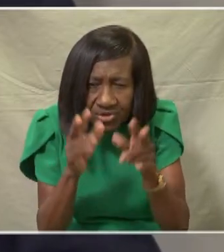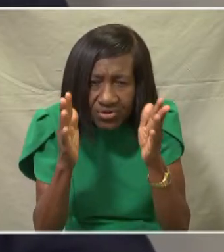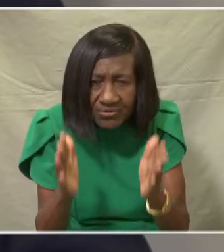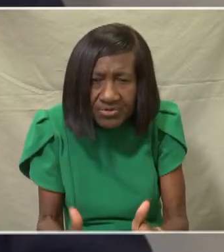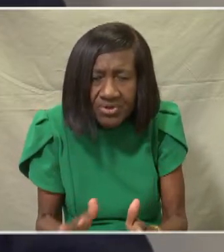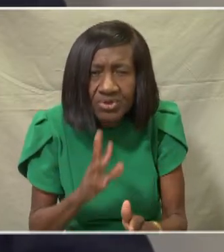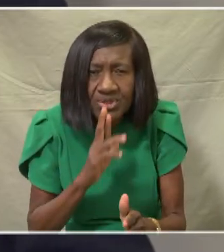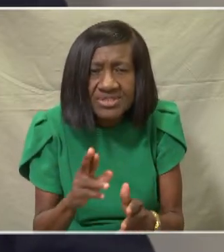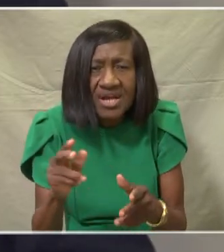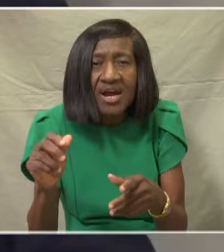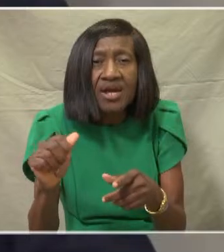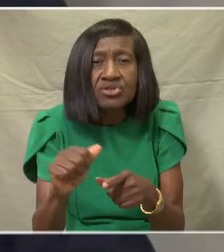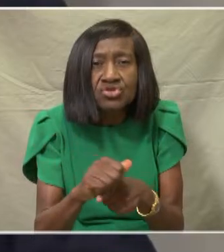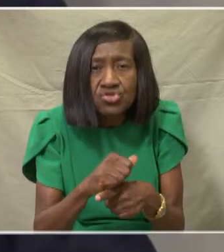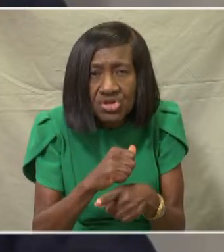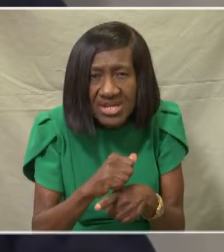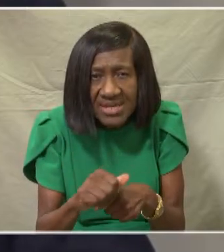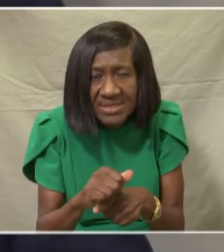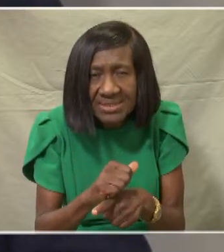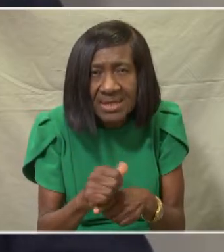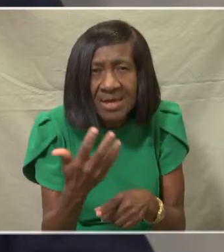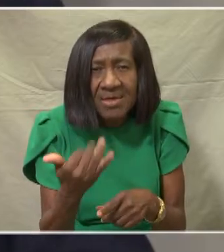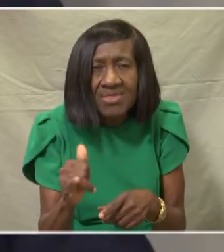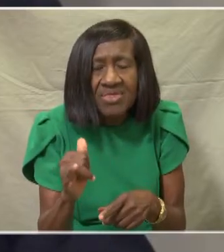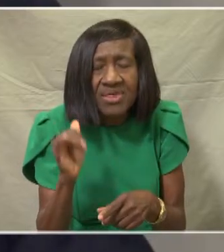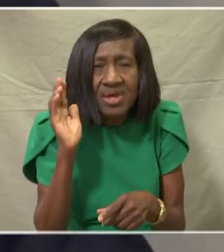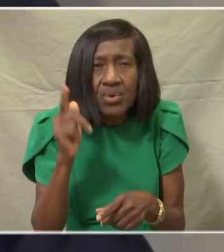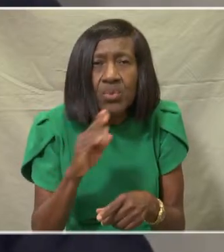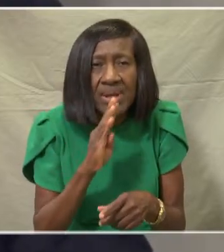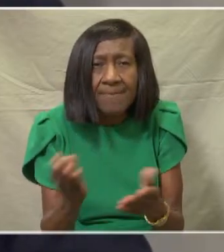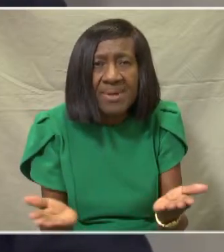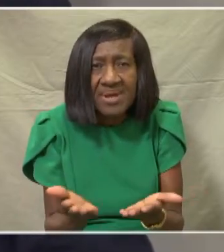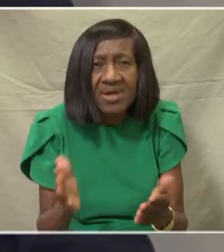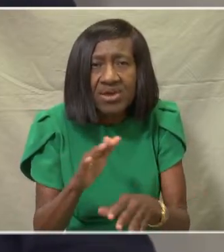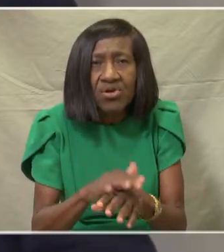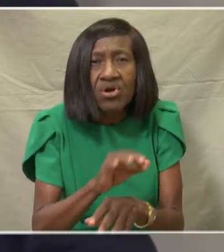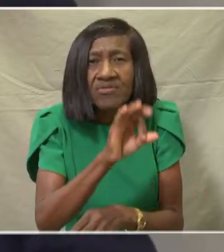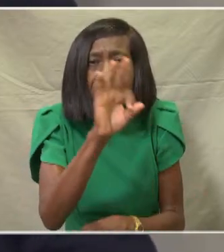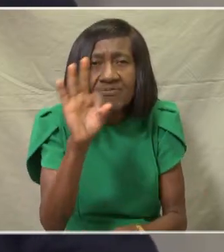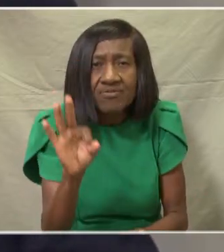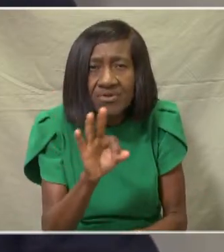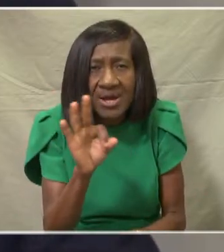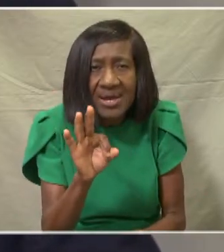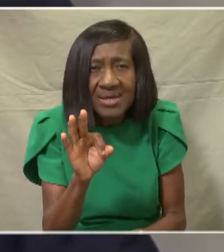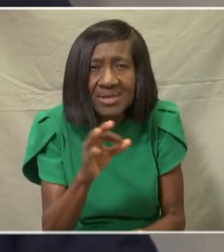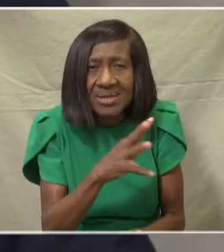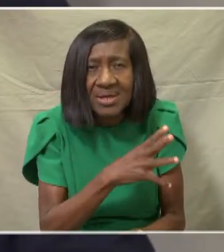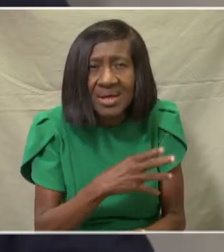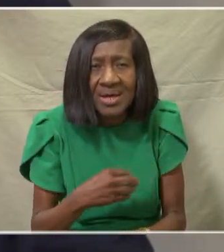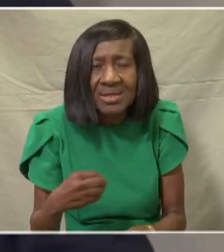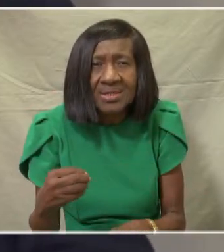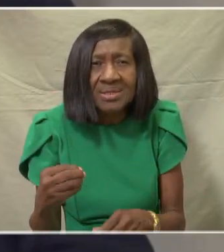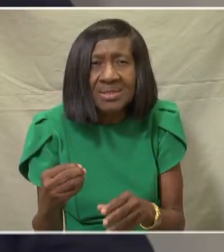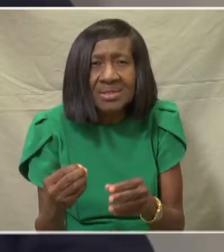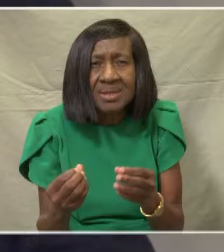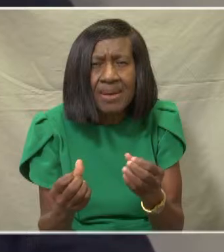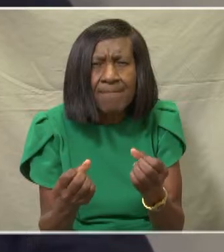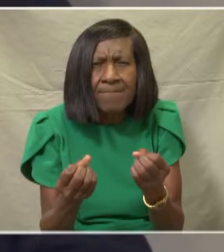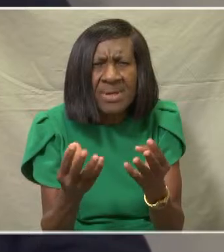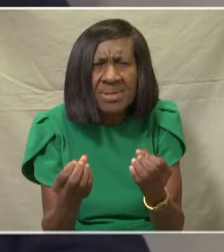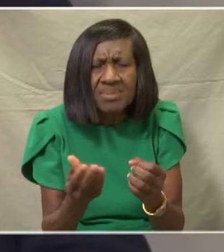So those people who are coming over on Friday as observers will have gone through that process. And there will be a number of areas that will be looked